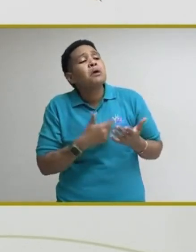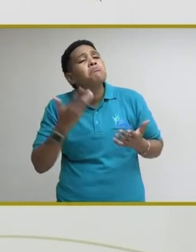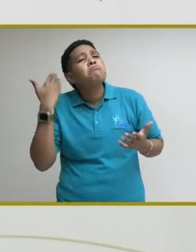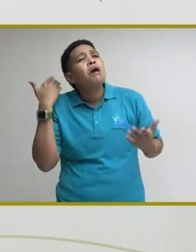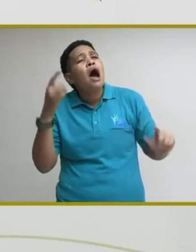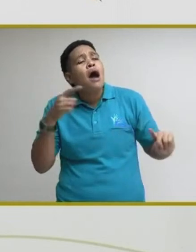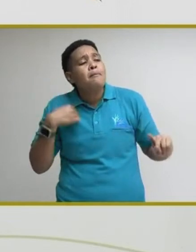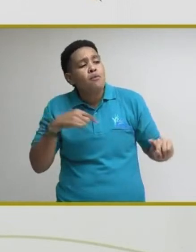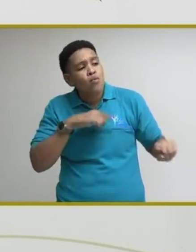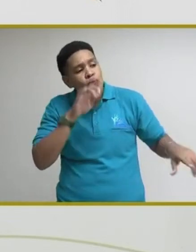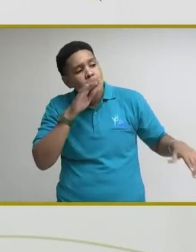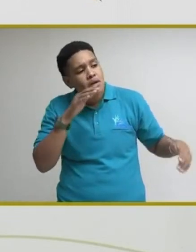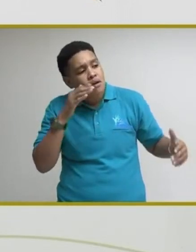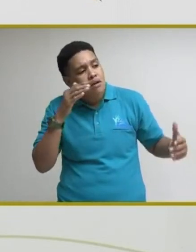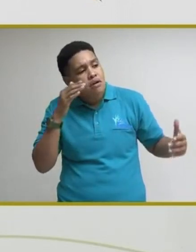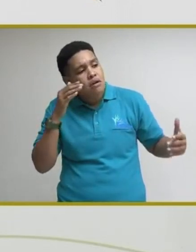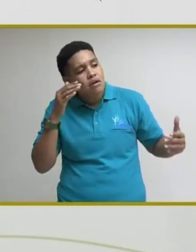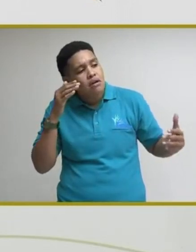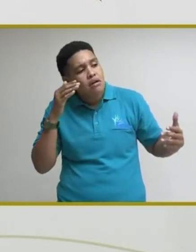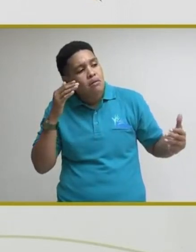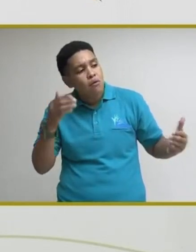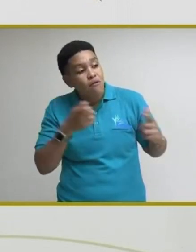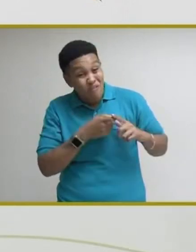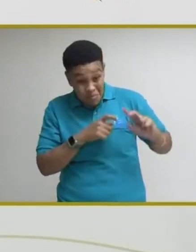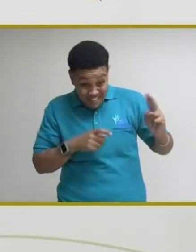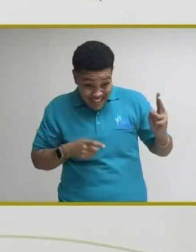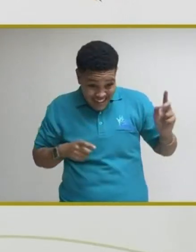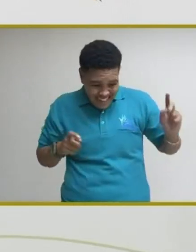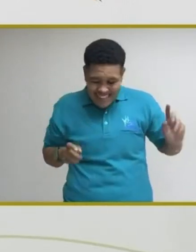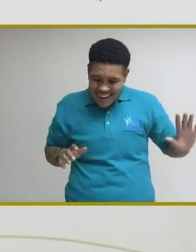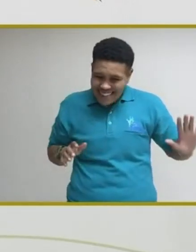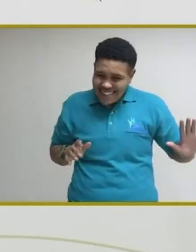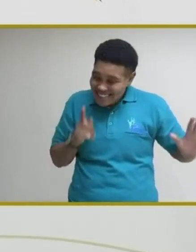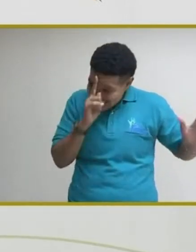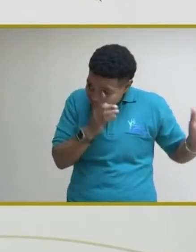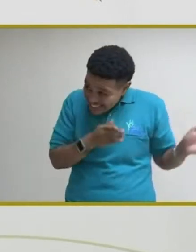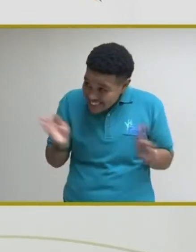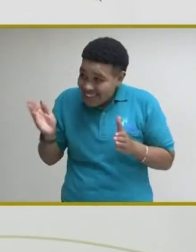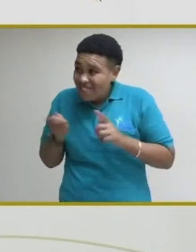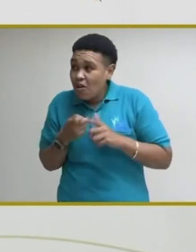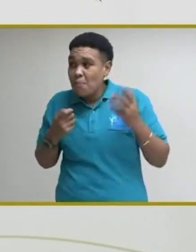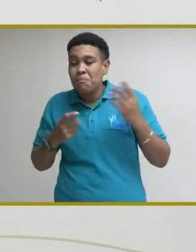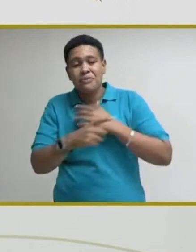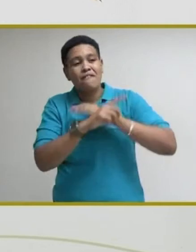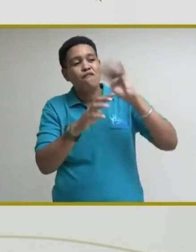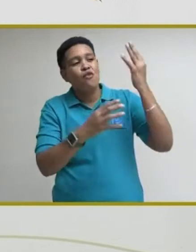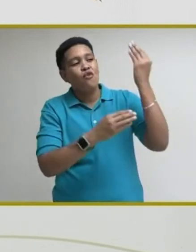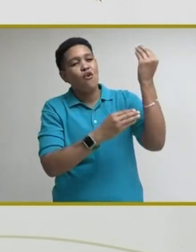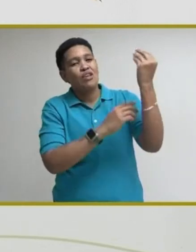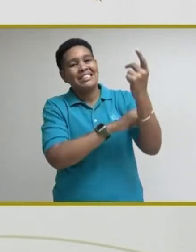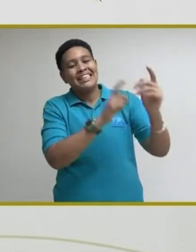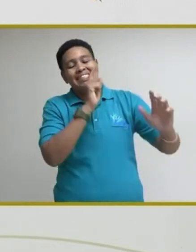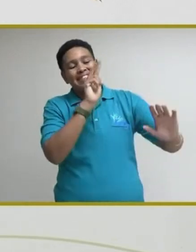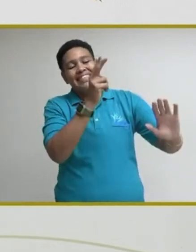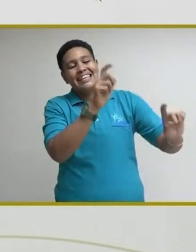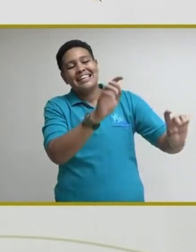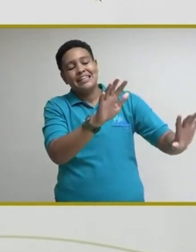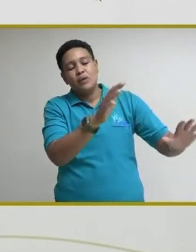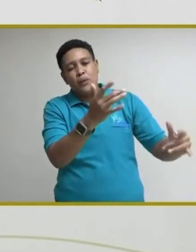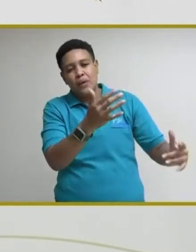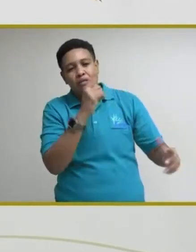had moved from a second test at day 14 to say that persons